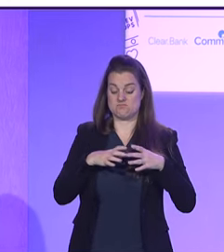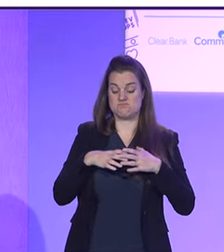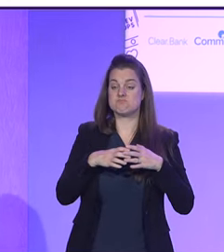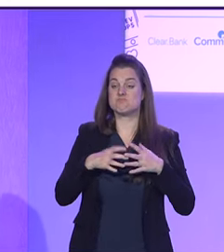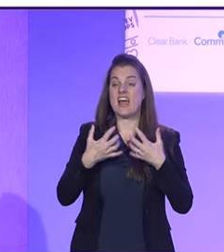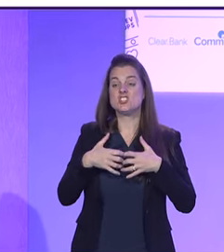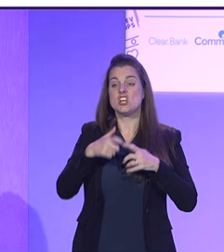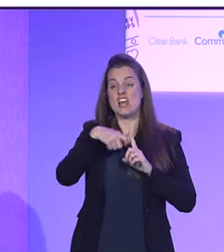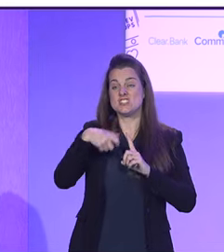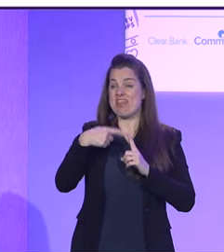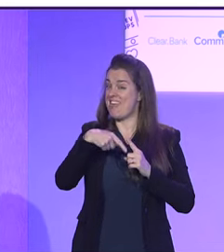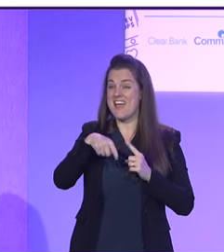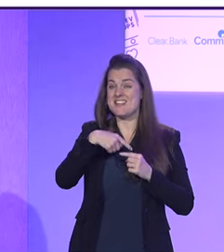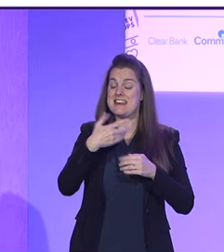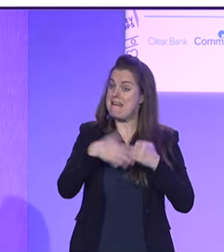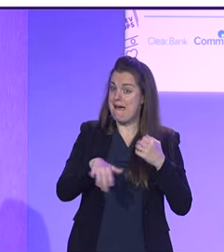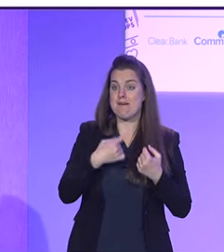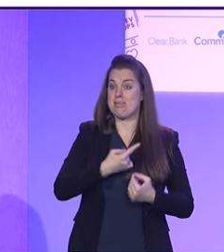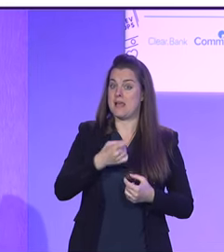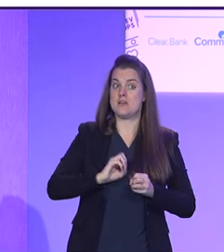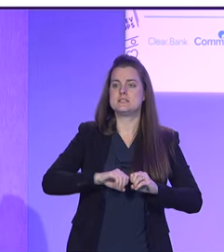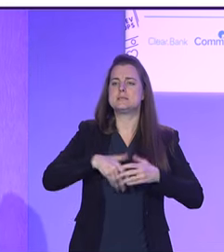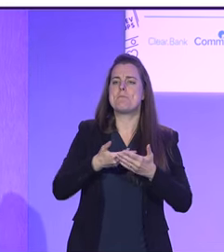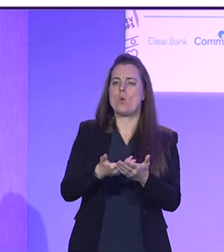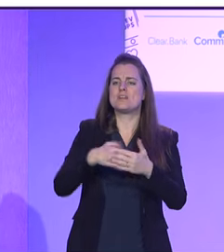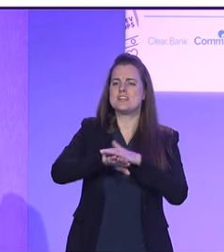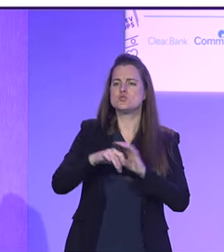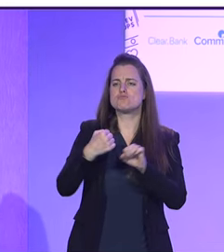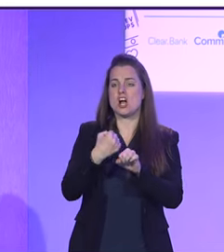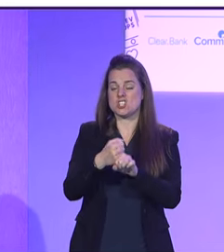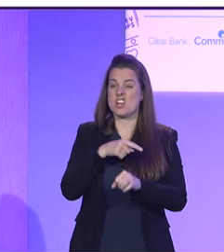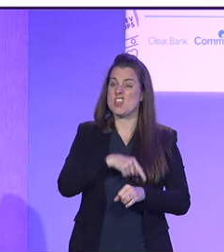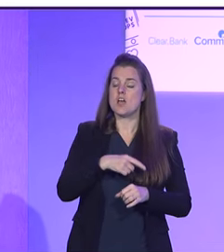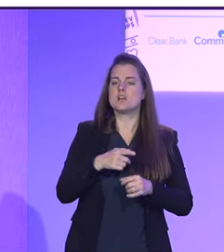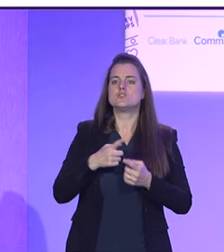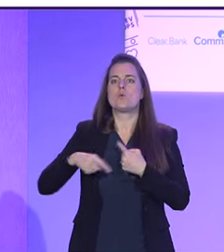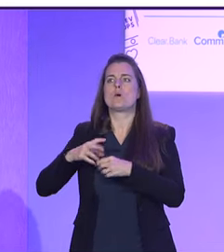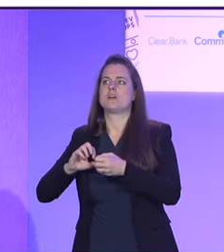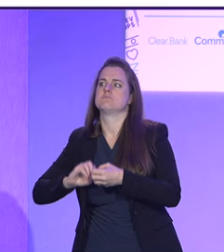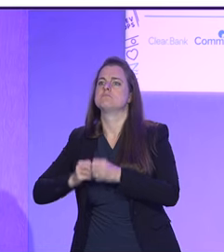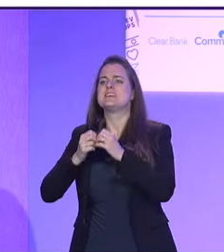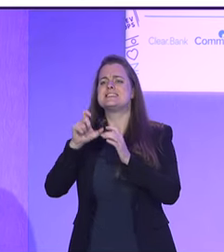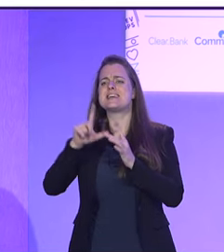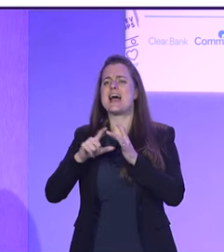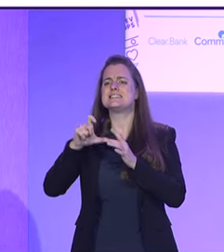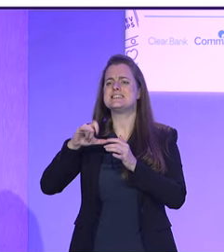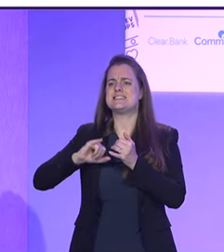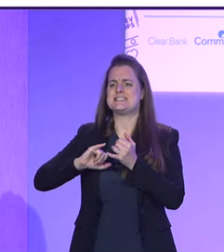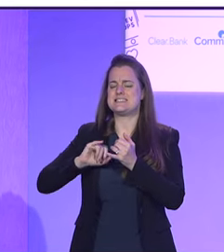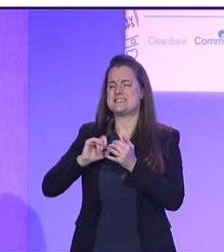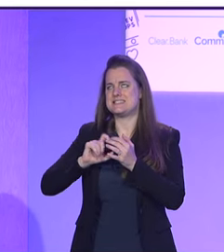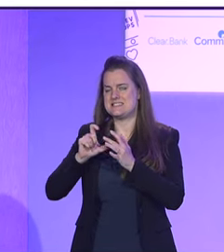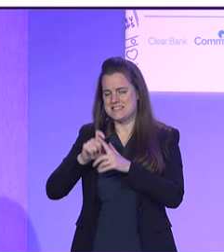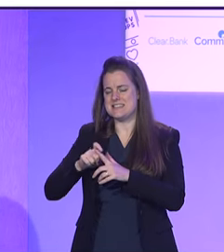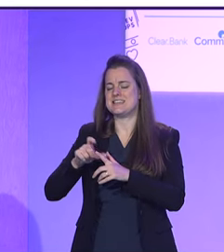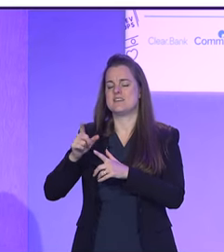even deployed to production themselves. We introduced microservices, we built a CI/CD self-service platform for them, but they